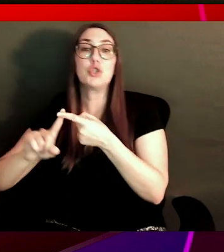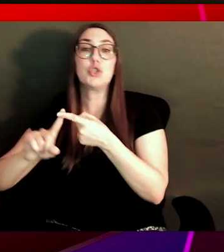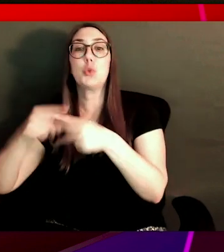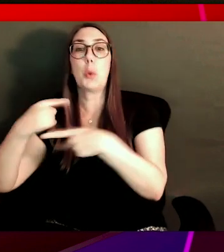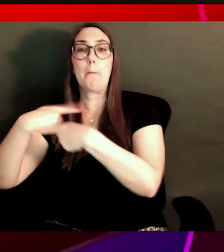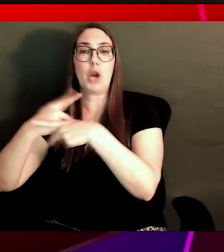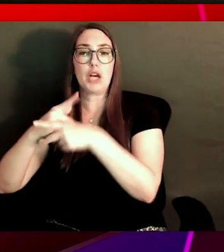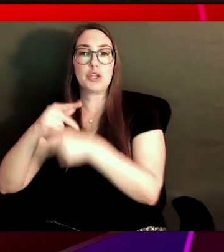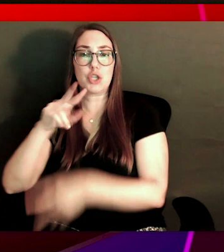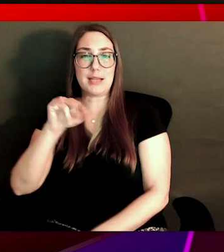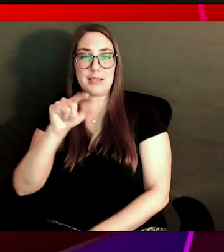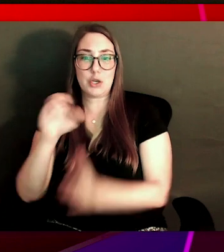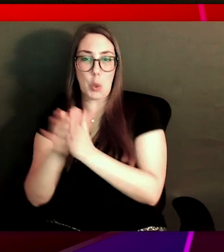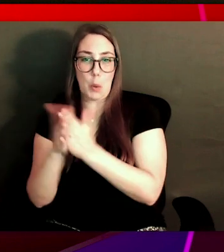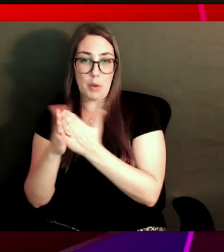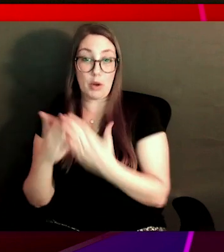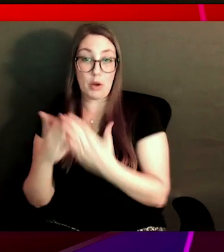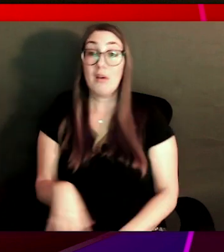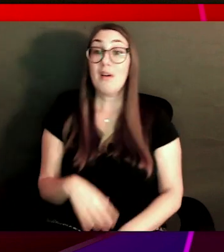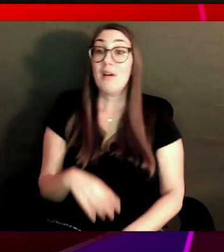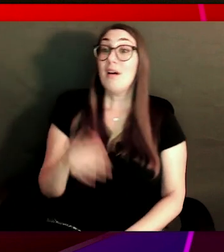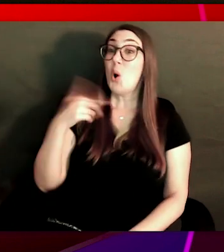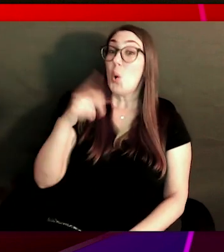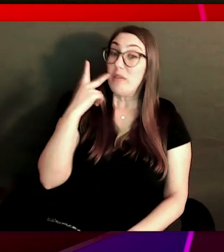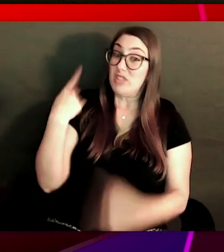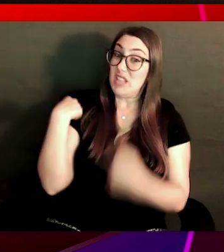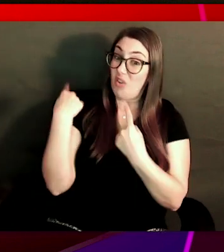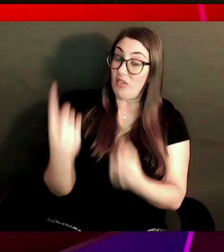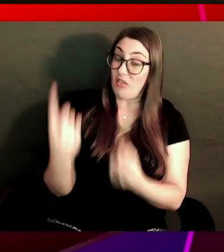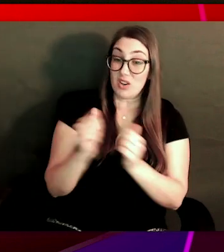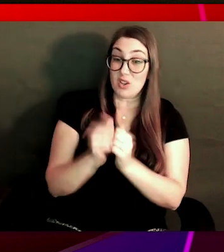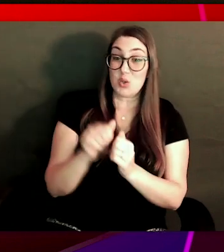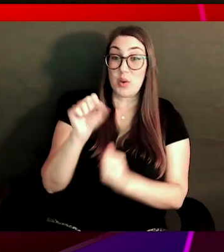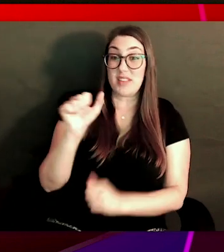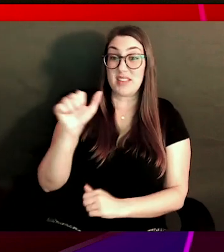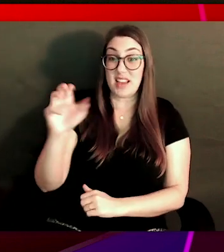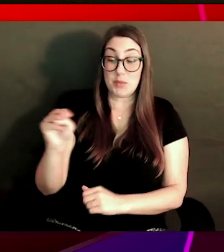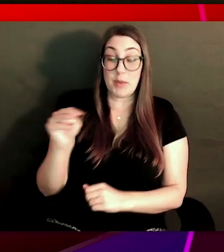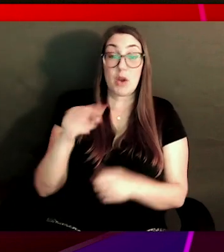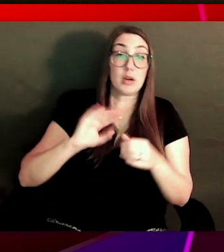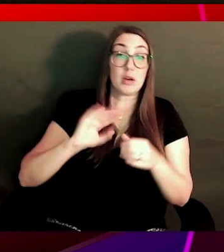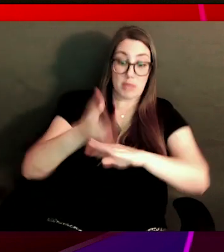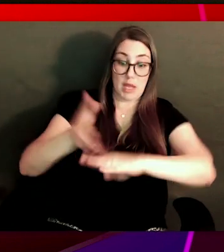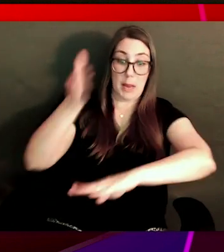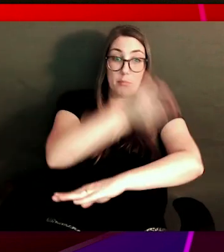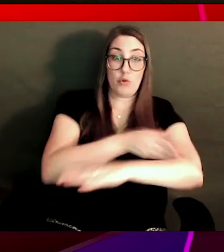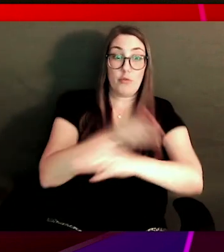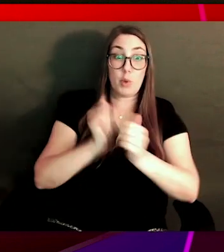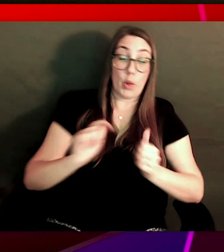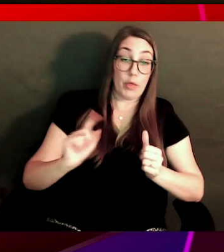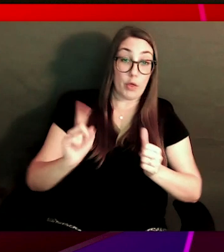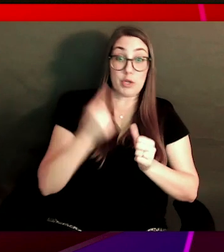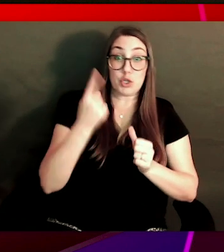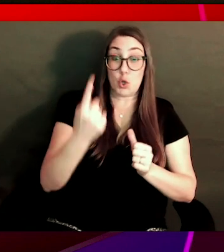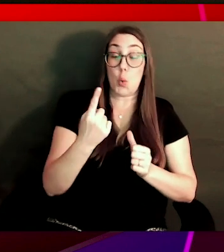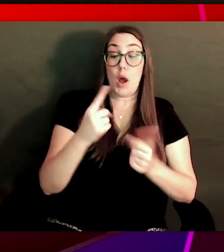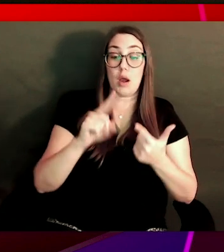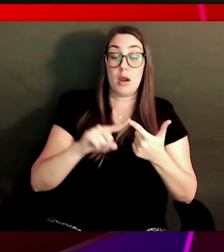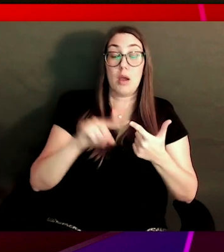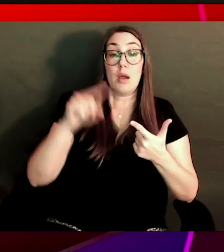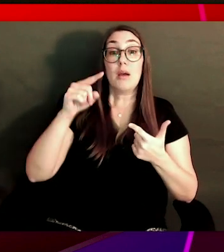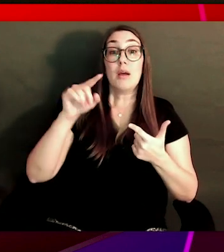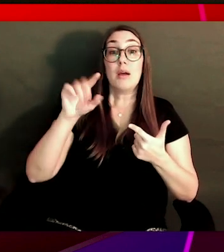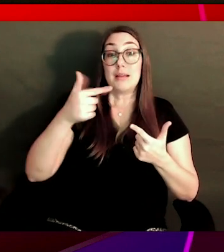one thing we've seen with SageMaker over the years has been the improvement with original SageMaker, then SageMaker Studio, and now